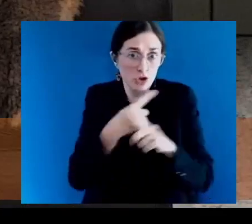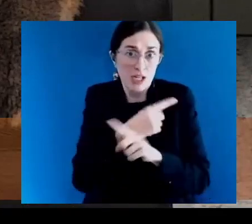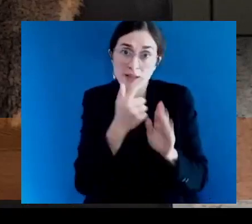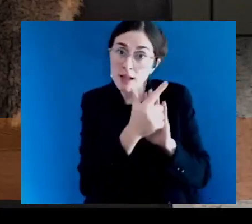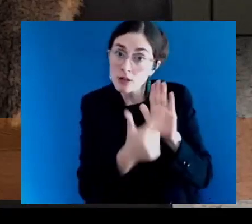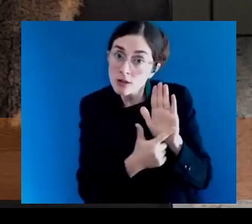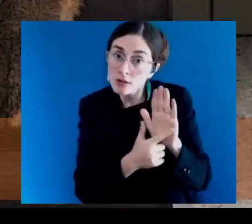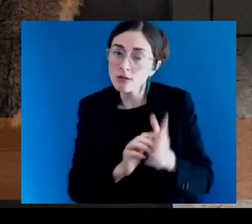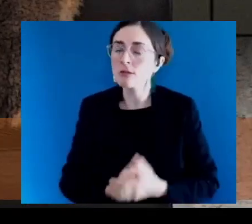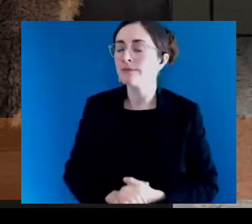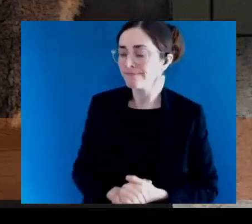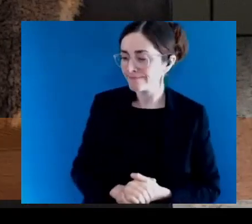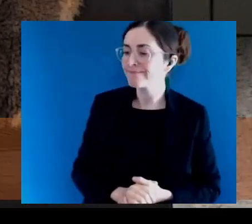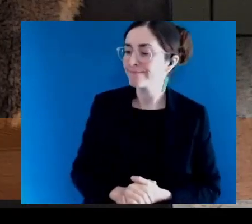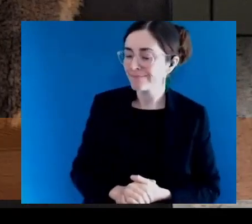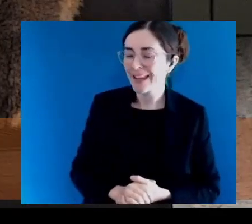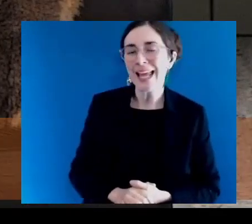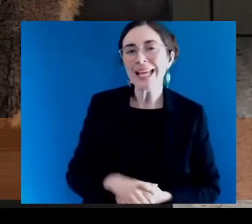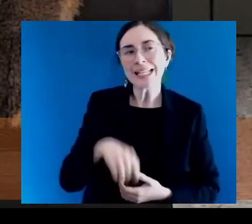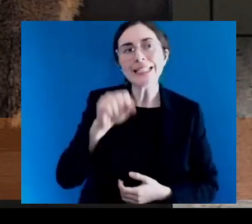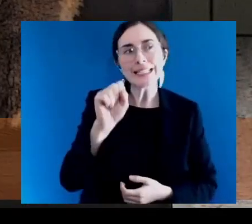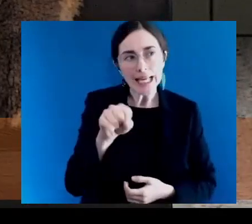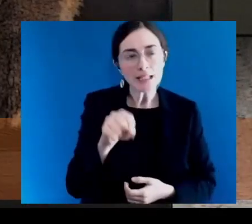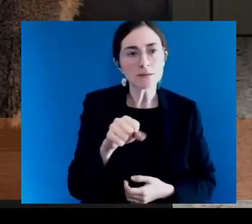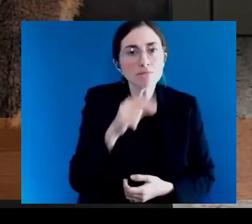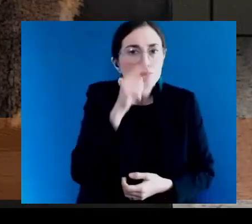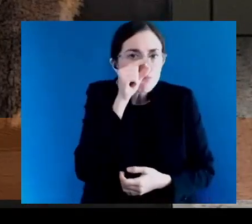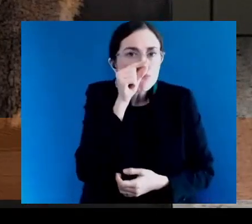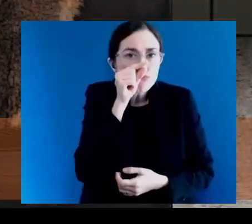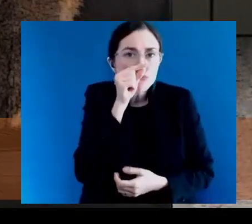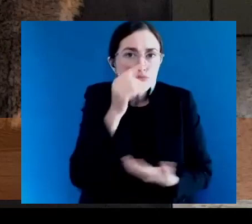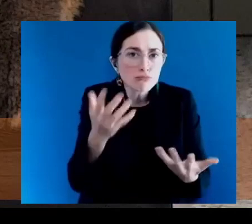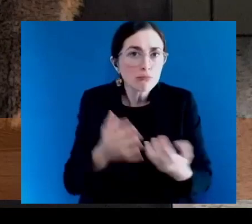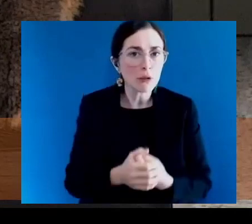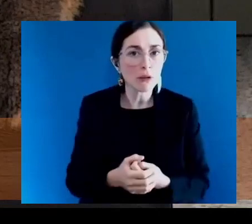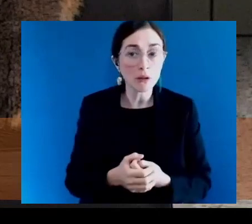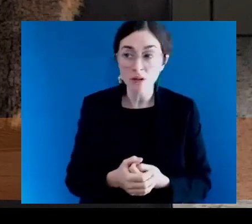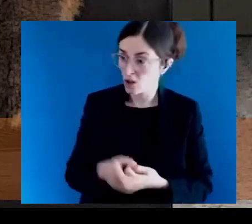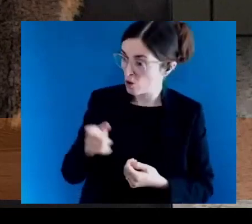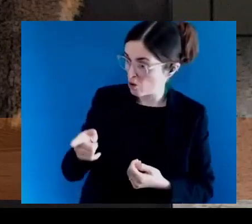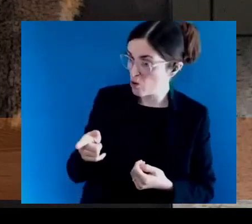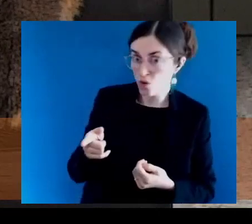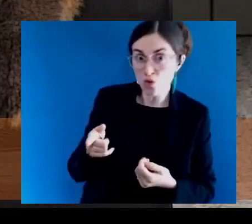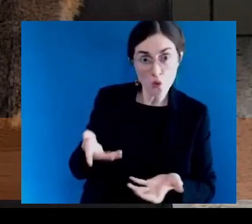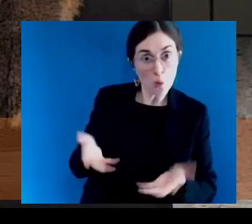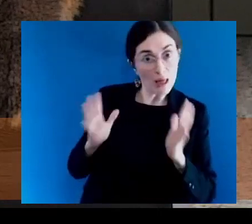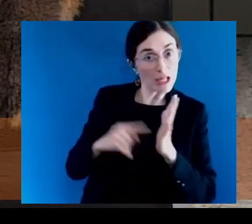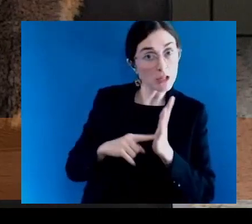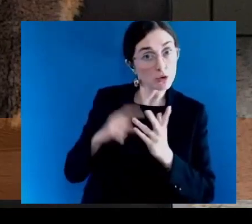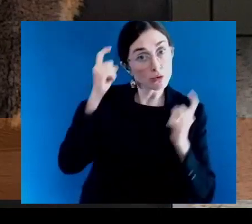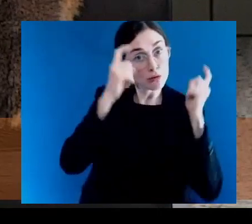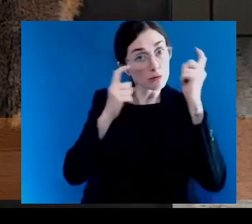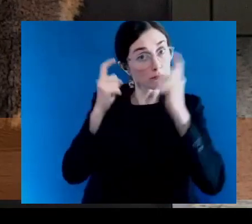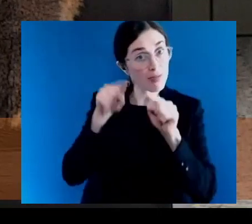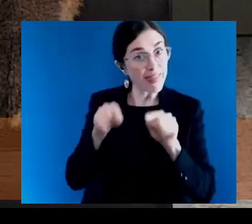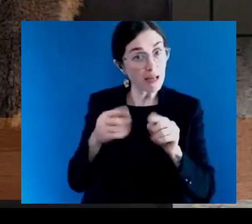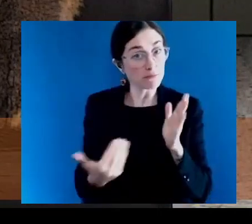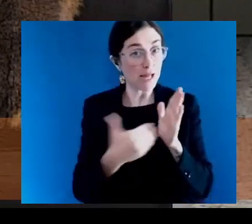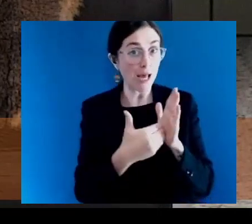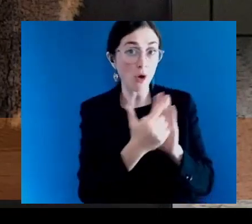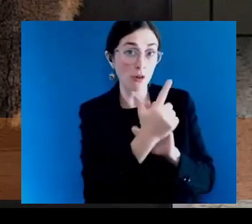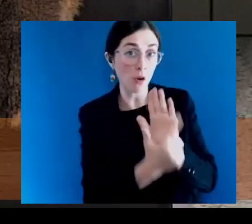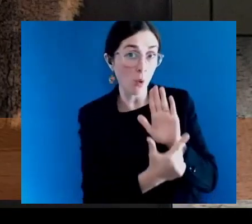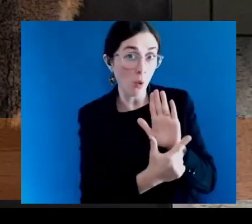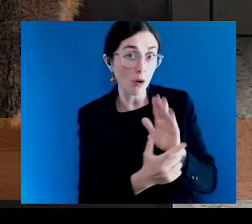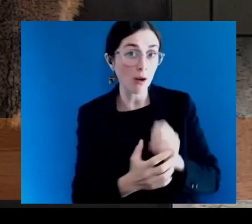Certainly there is always an ability to be able to do that. Is that something you would be open to considering? I